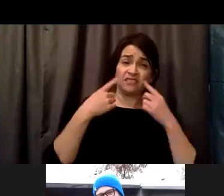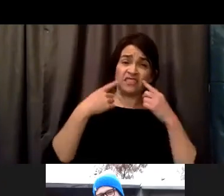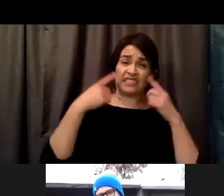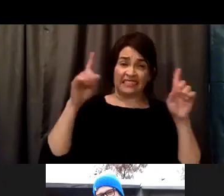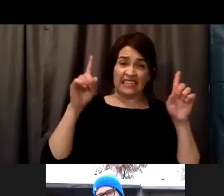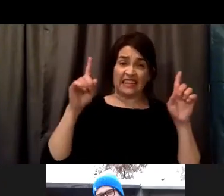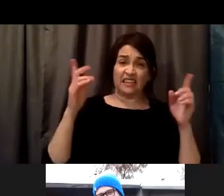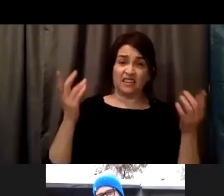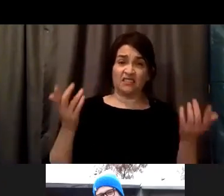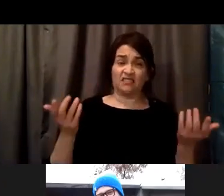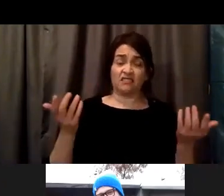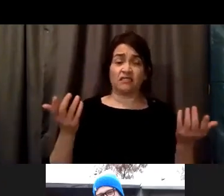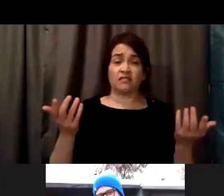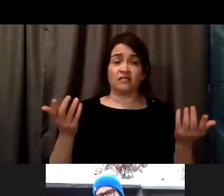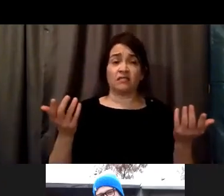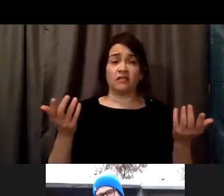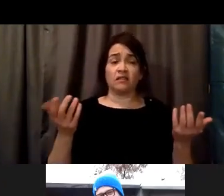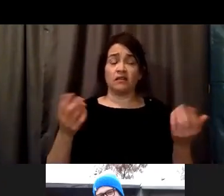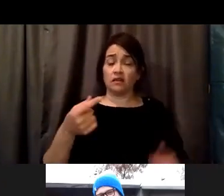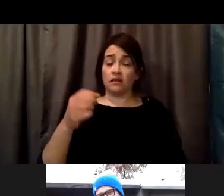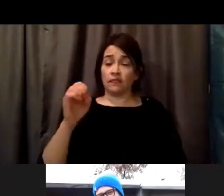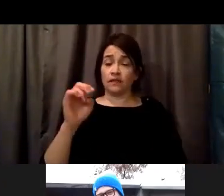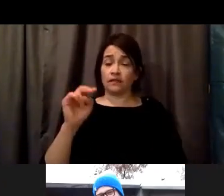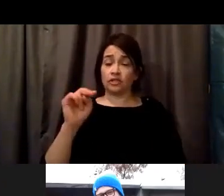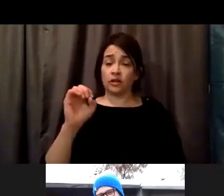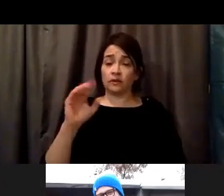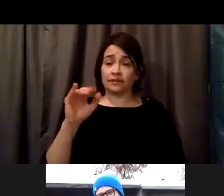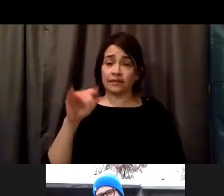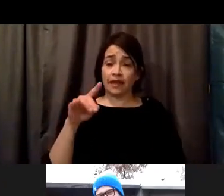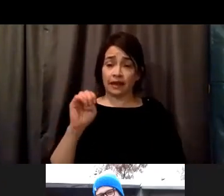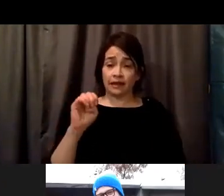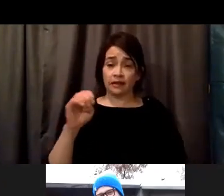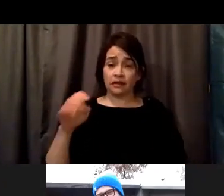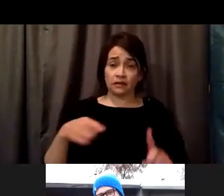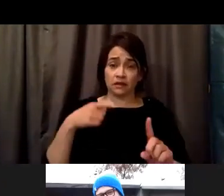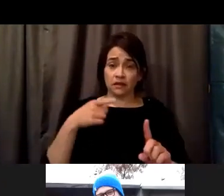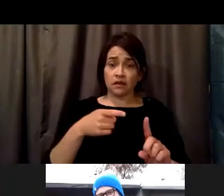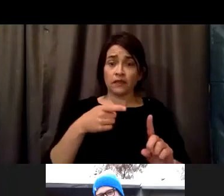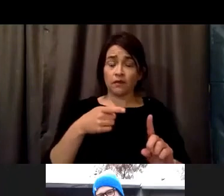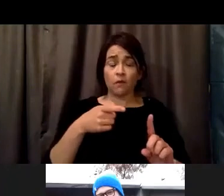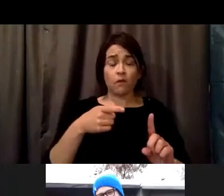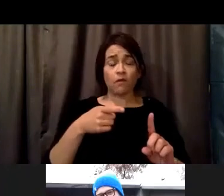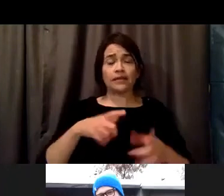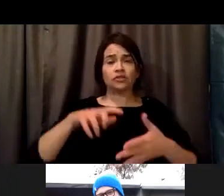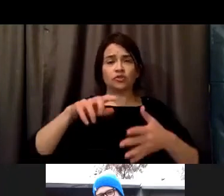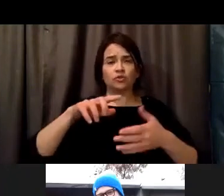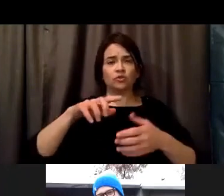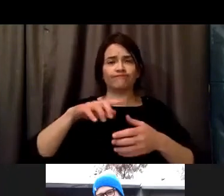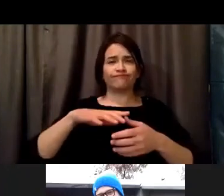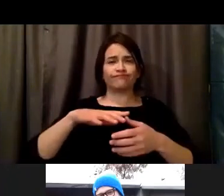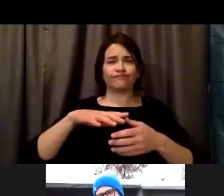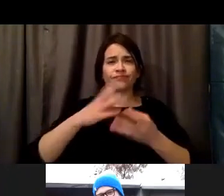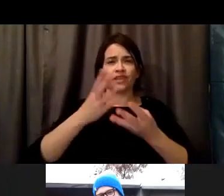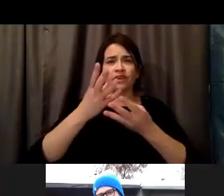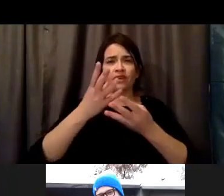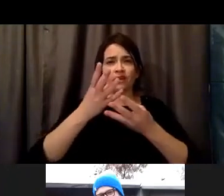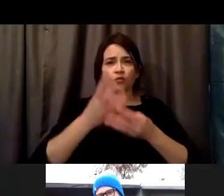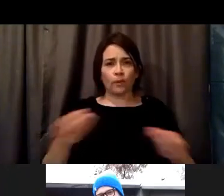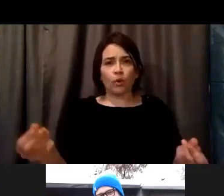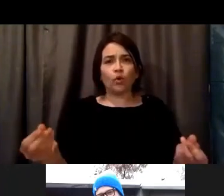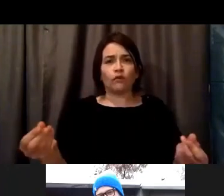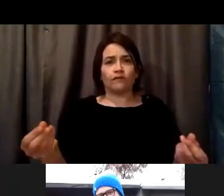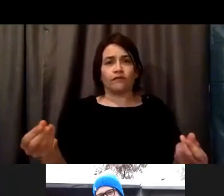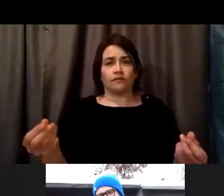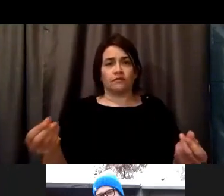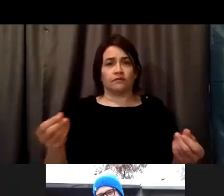remove value, remove history, remove facts, remove an individual from being included on the world